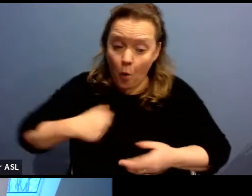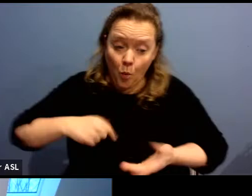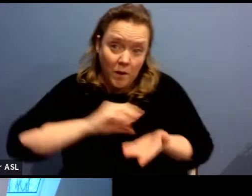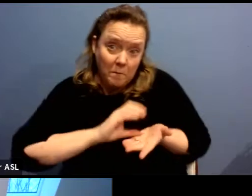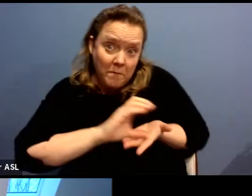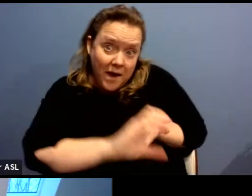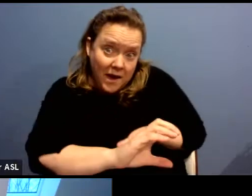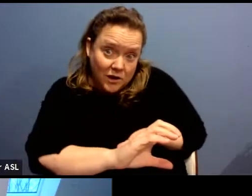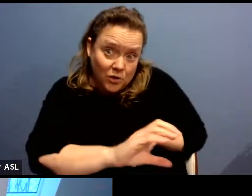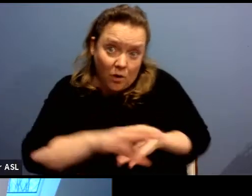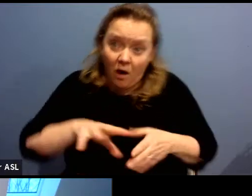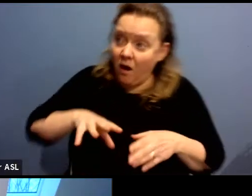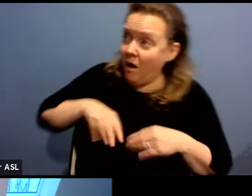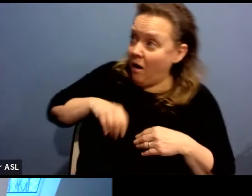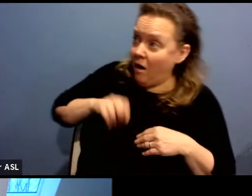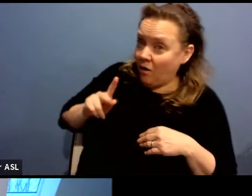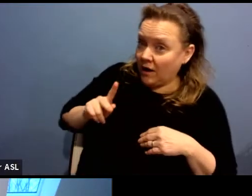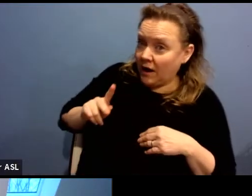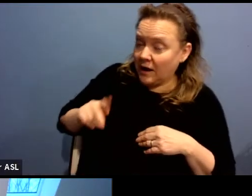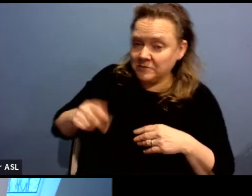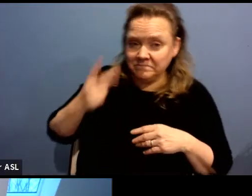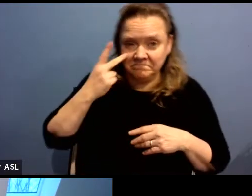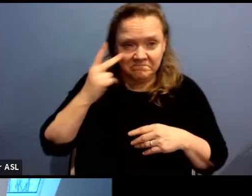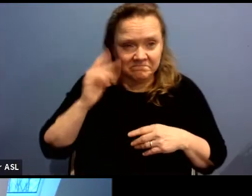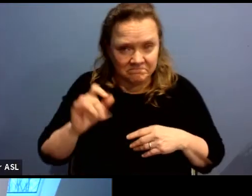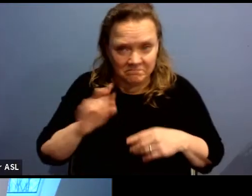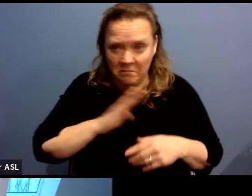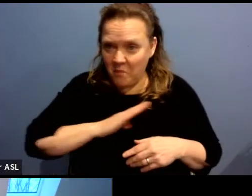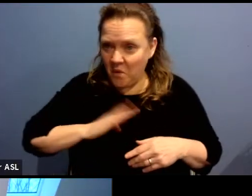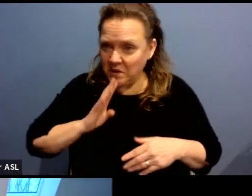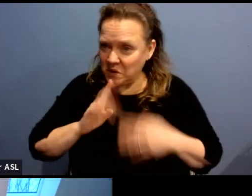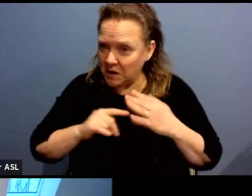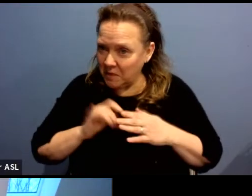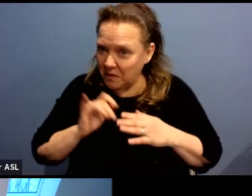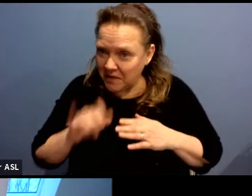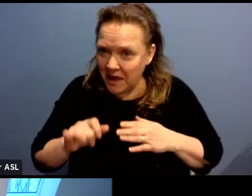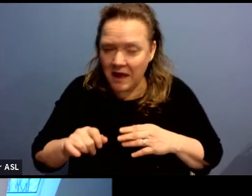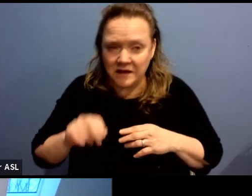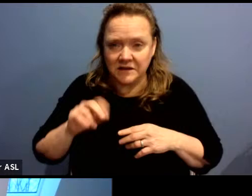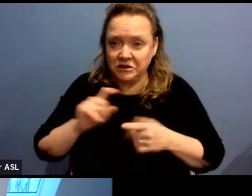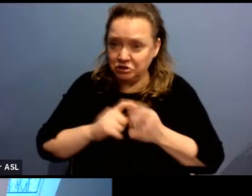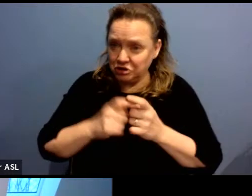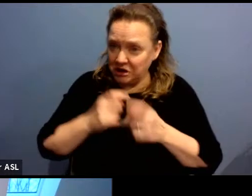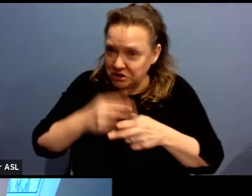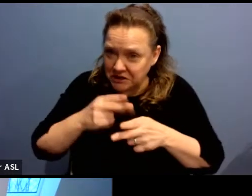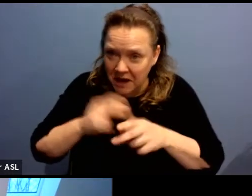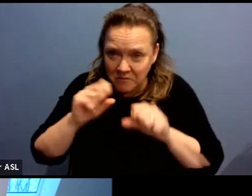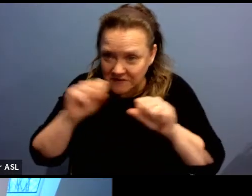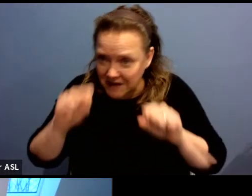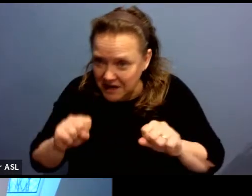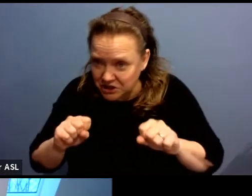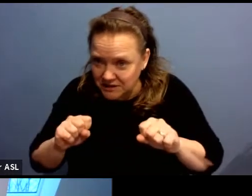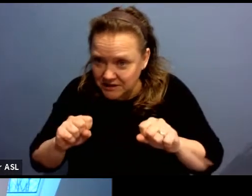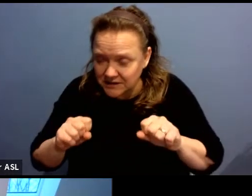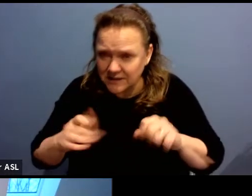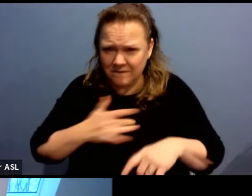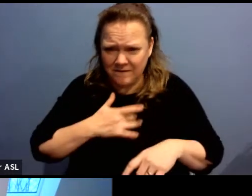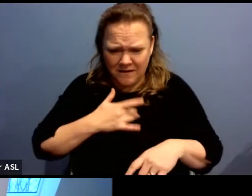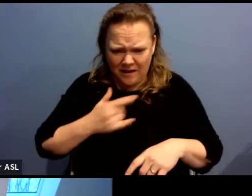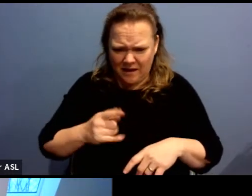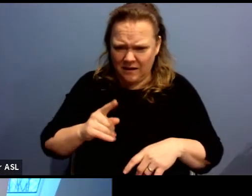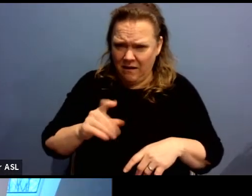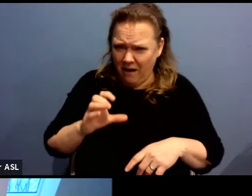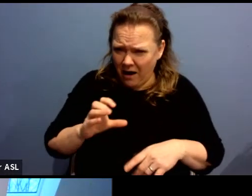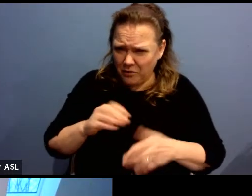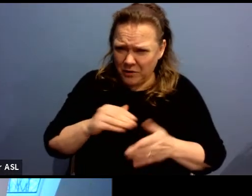chair with private companies to discuss the potential renaming of stations, given the hundreds of millions of dollars of losses